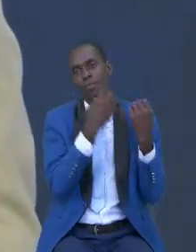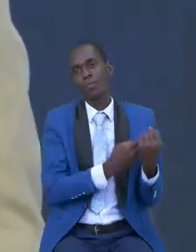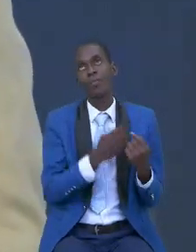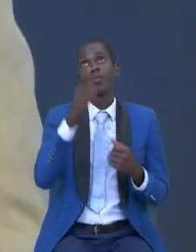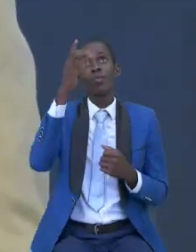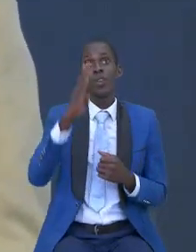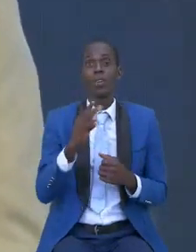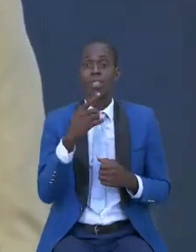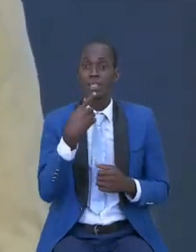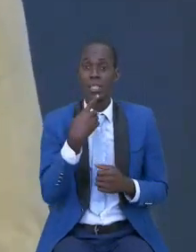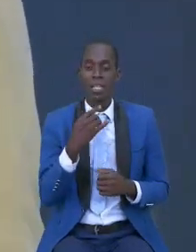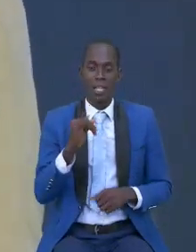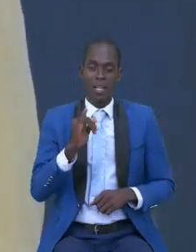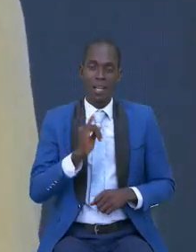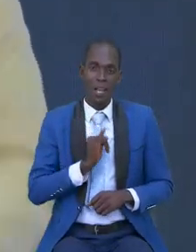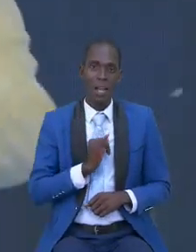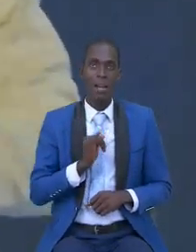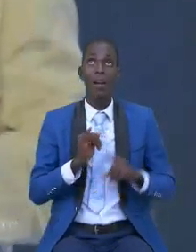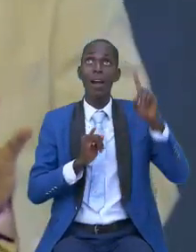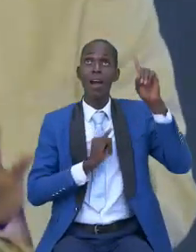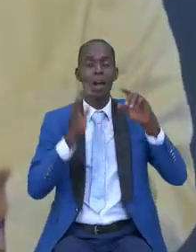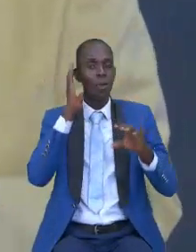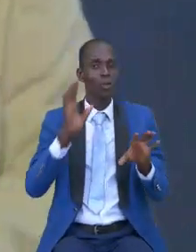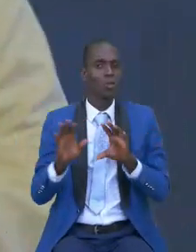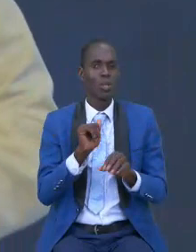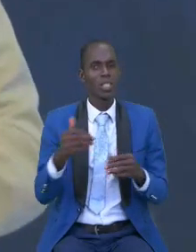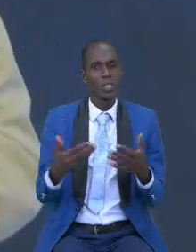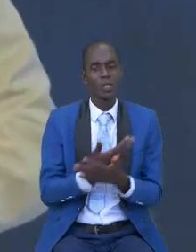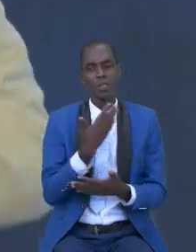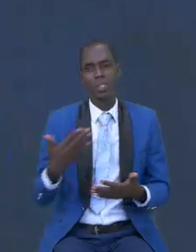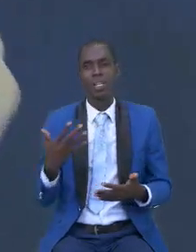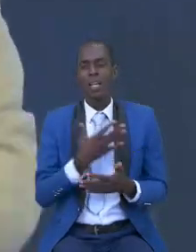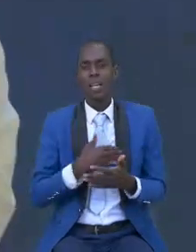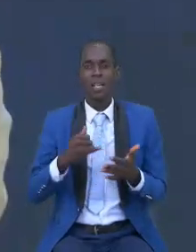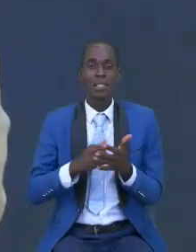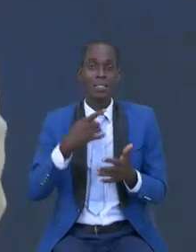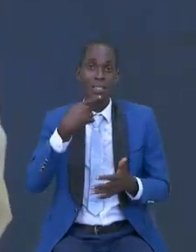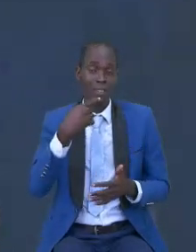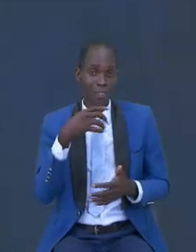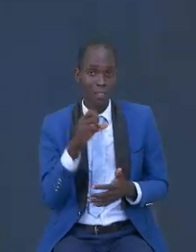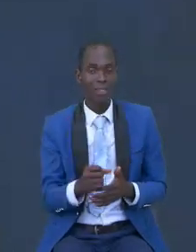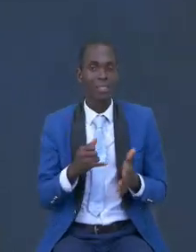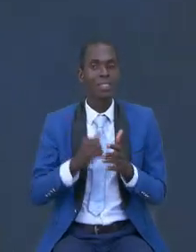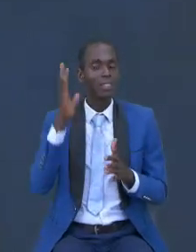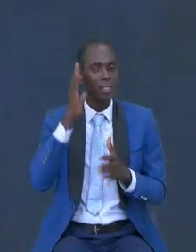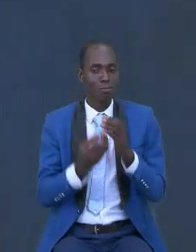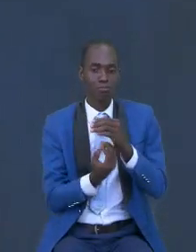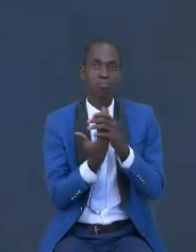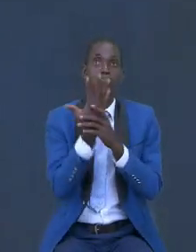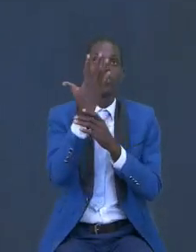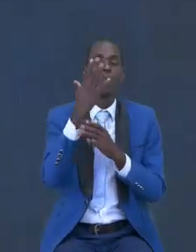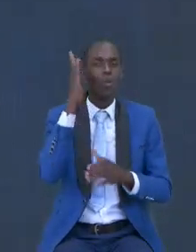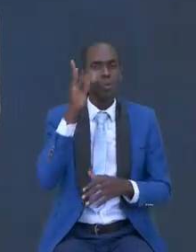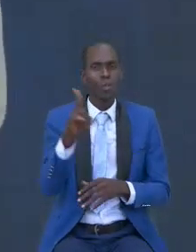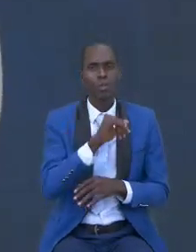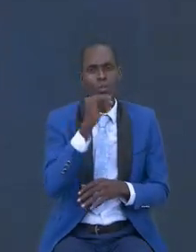I will do a new thing. And it says now, it shall spring forth. Will you not know